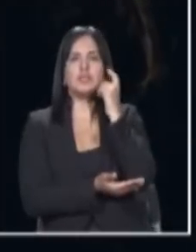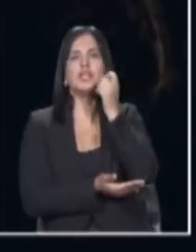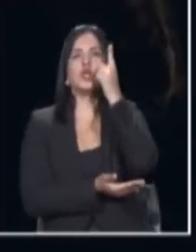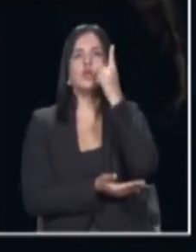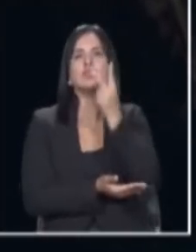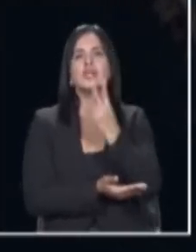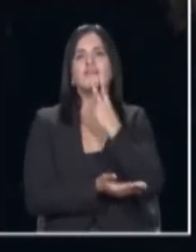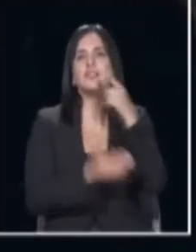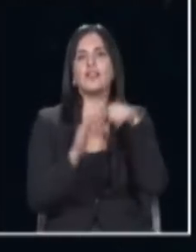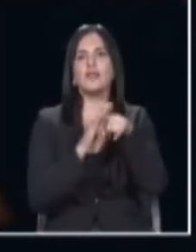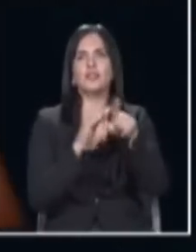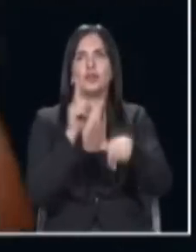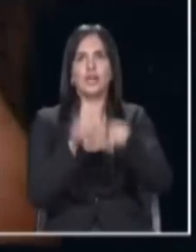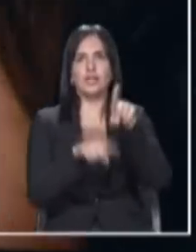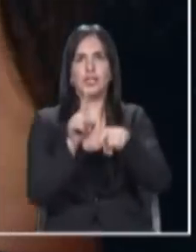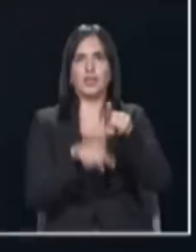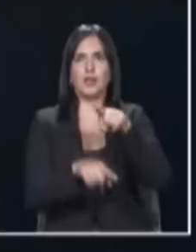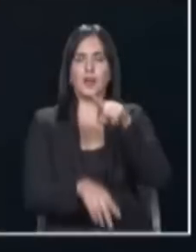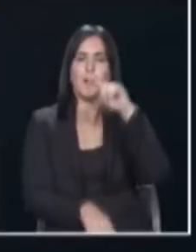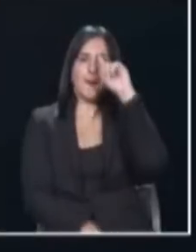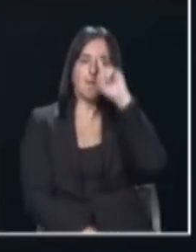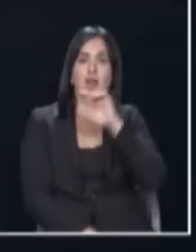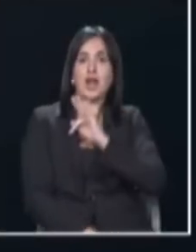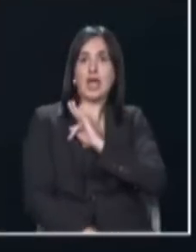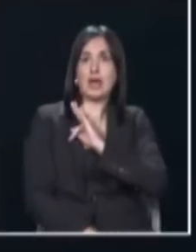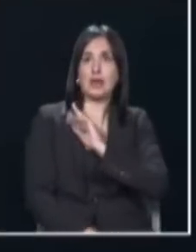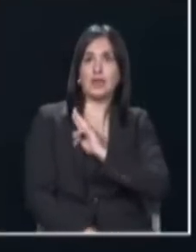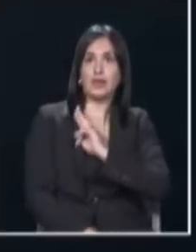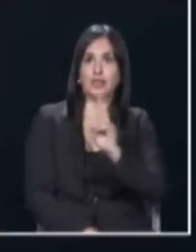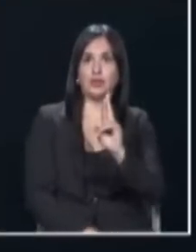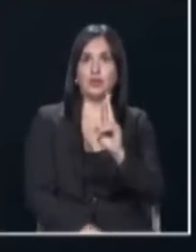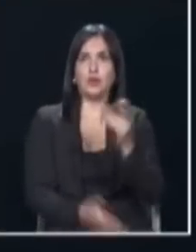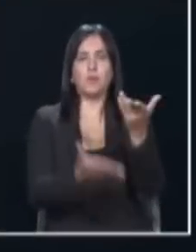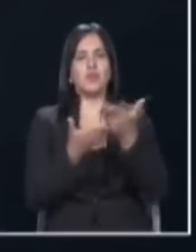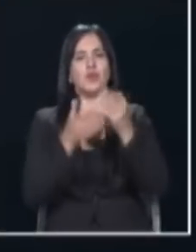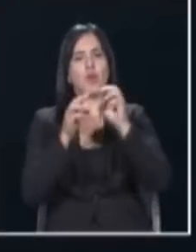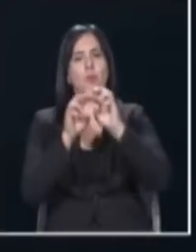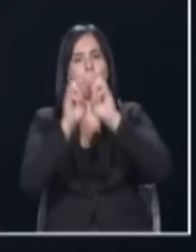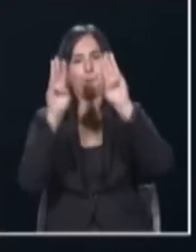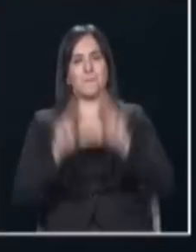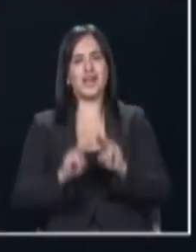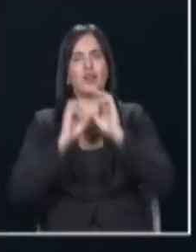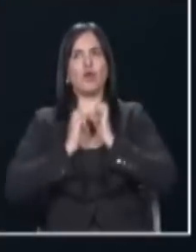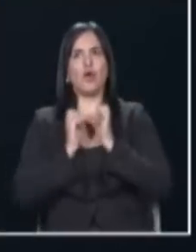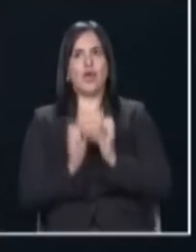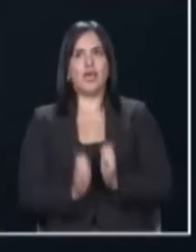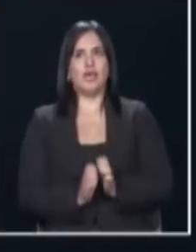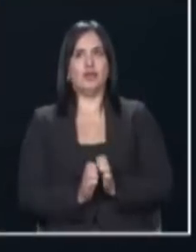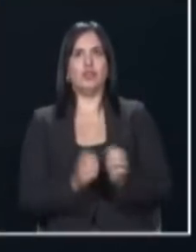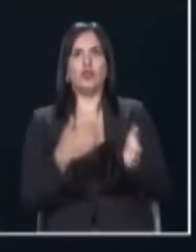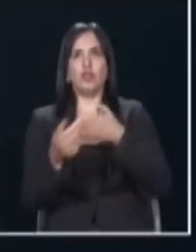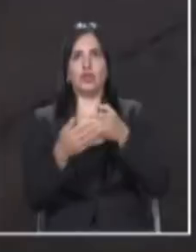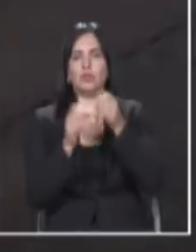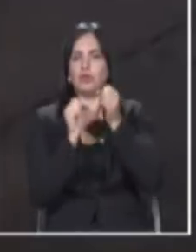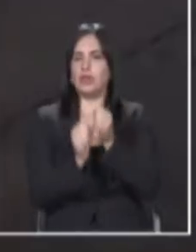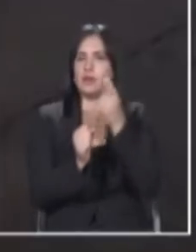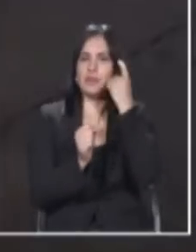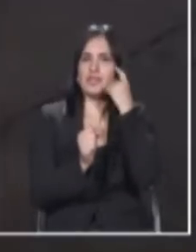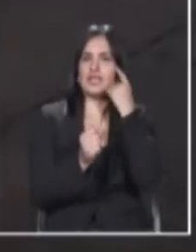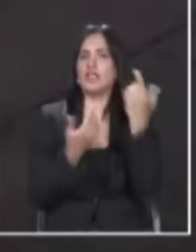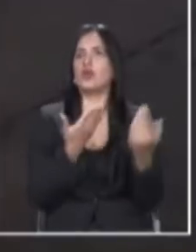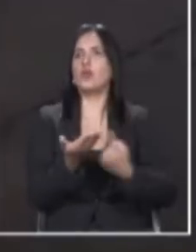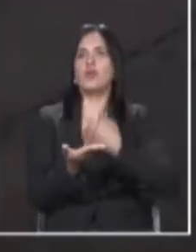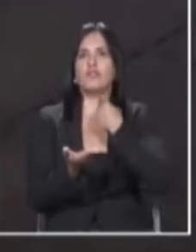life on Earth while religion provided an ethical framework within which I could consider the implications of this new knowledge